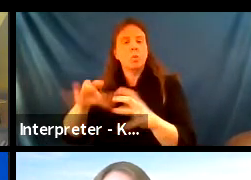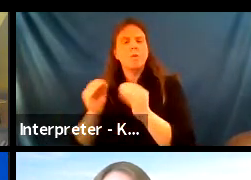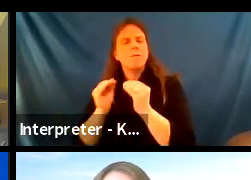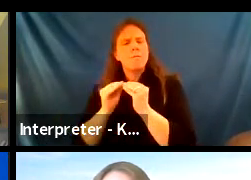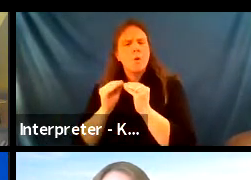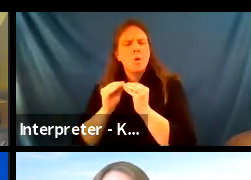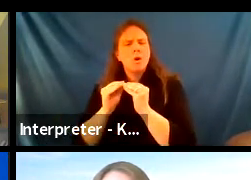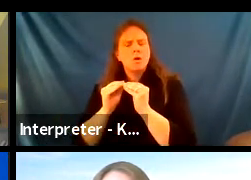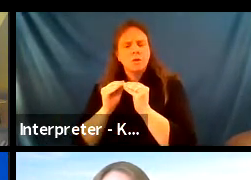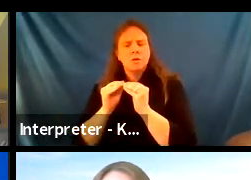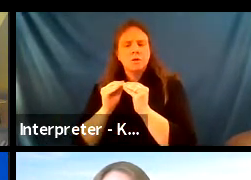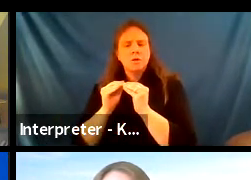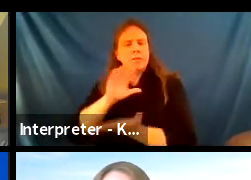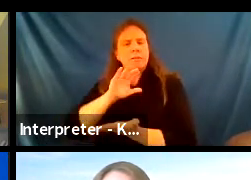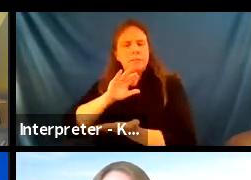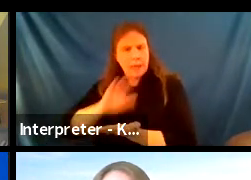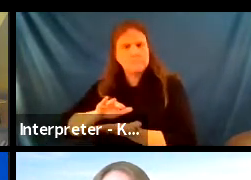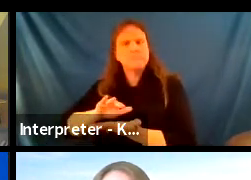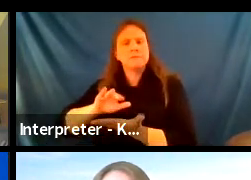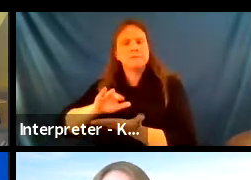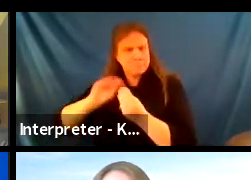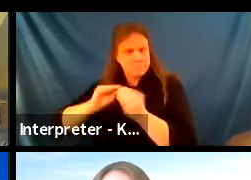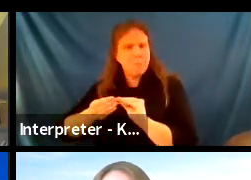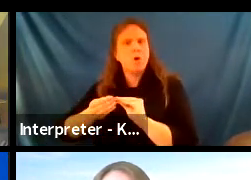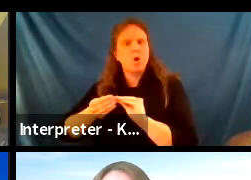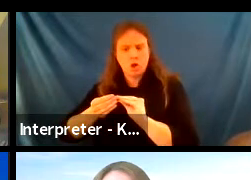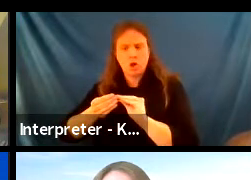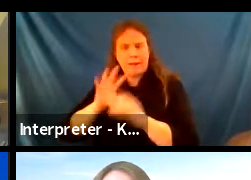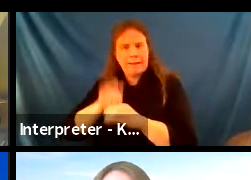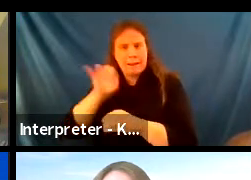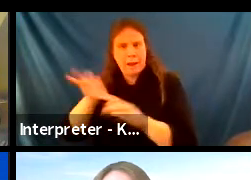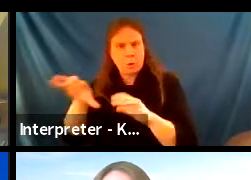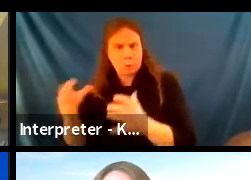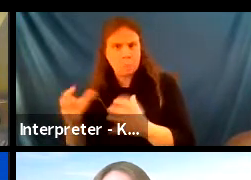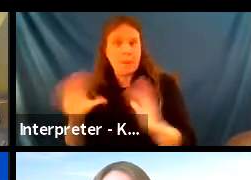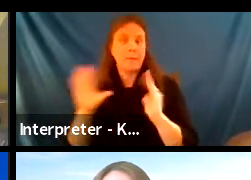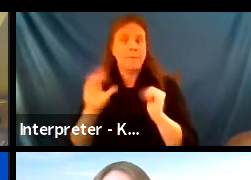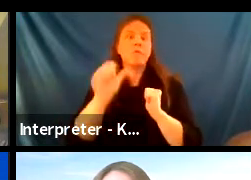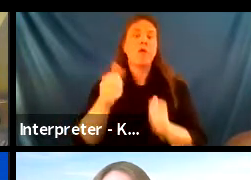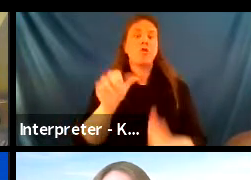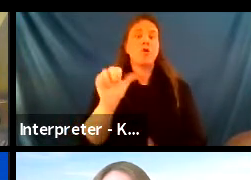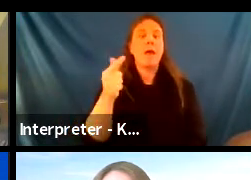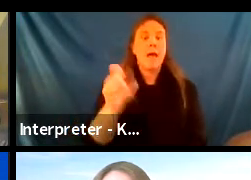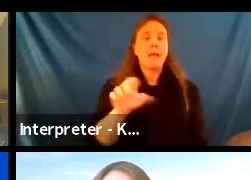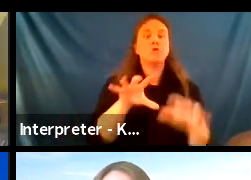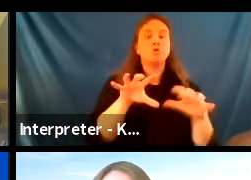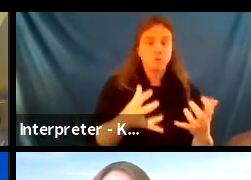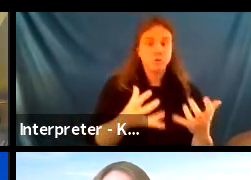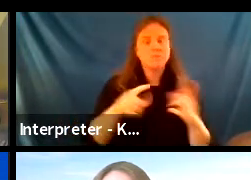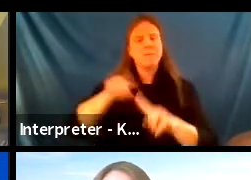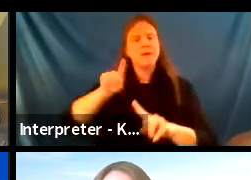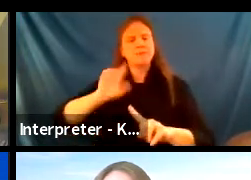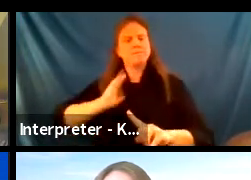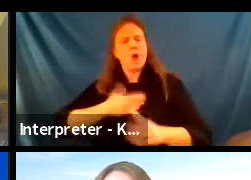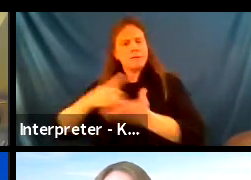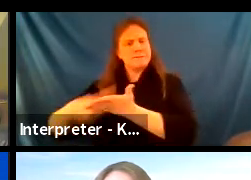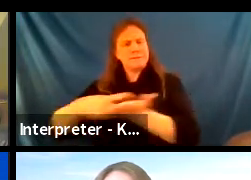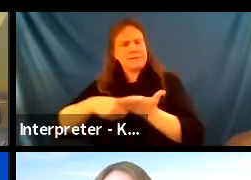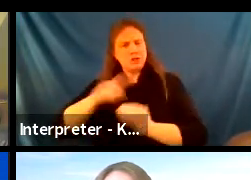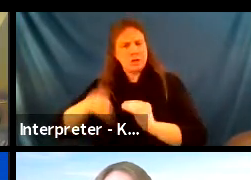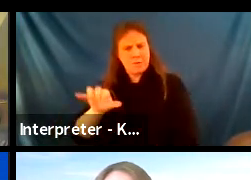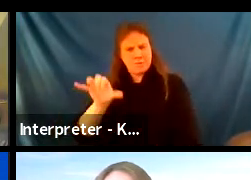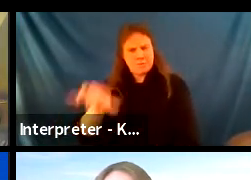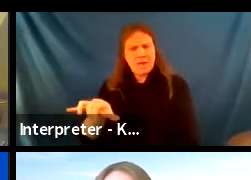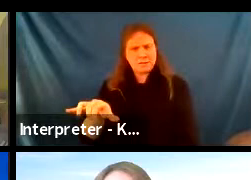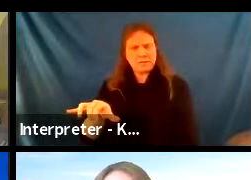representation than other age groups. But in the end, the discussion centered around the plausibility that